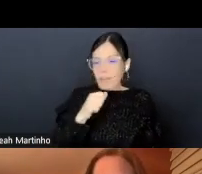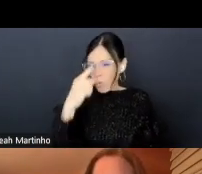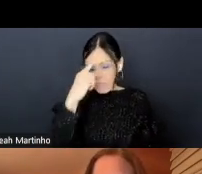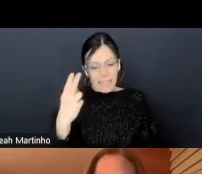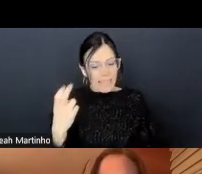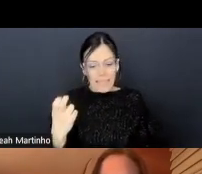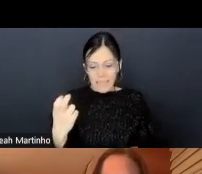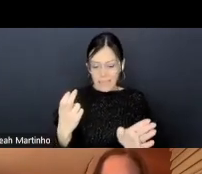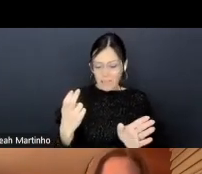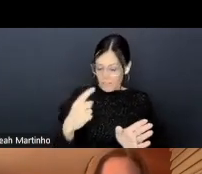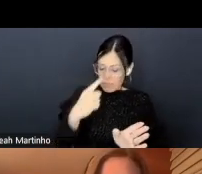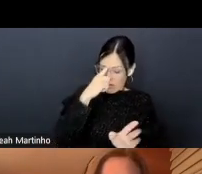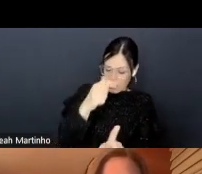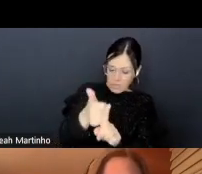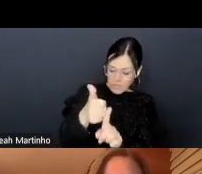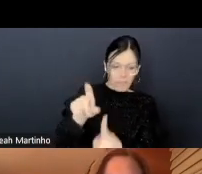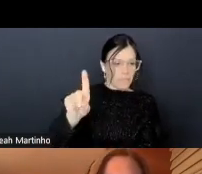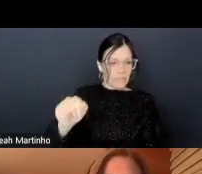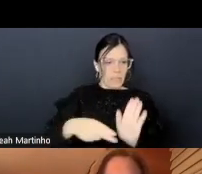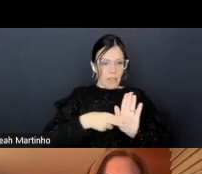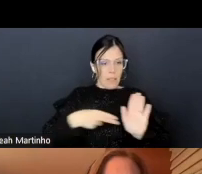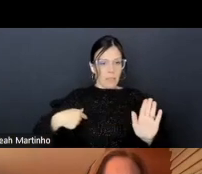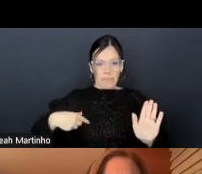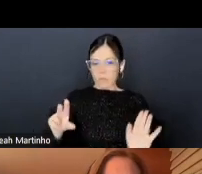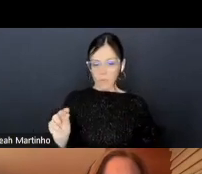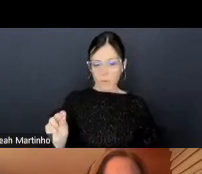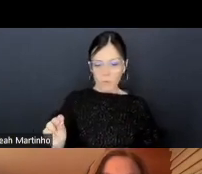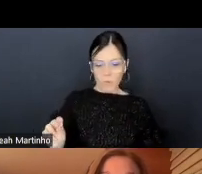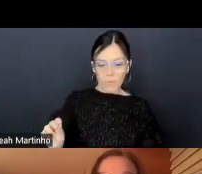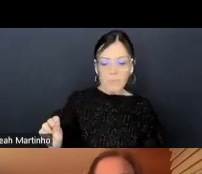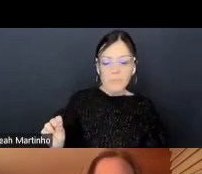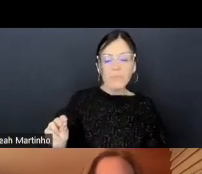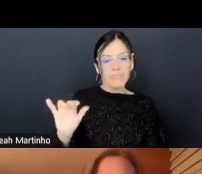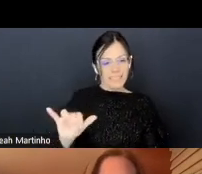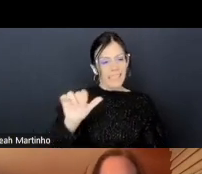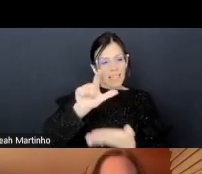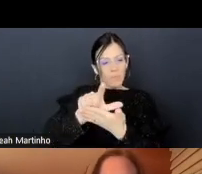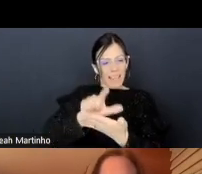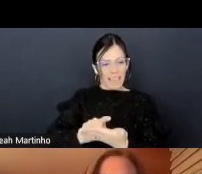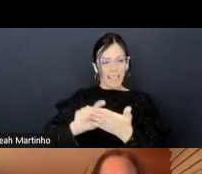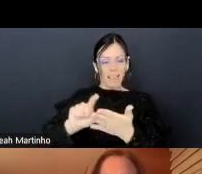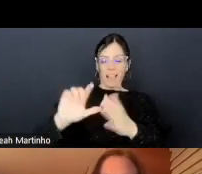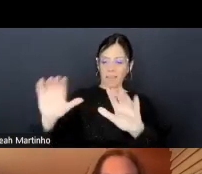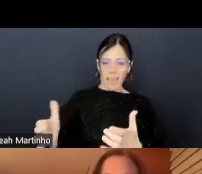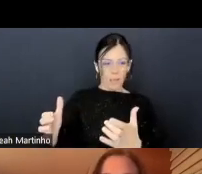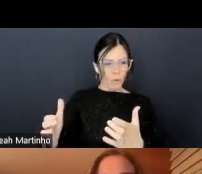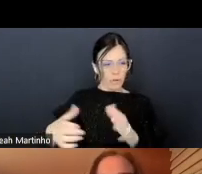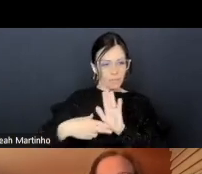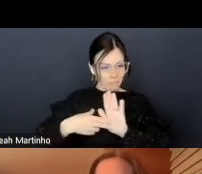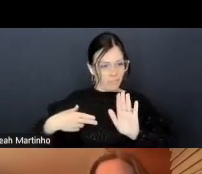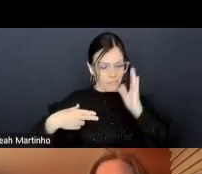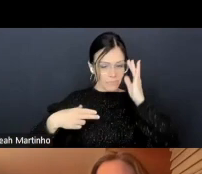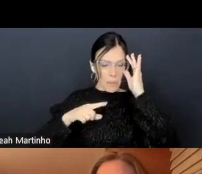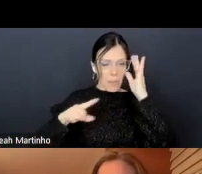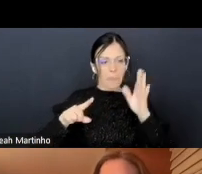considered himself disabled that was a legalistic category and also it had such